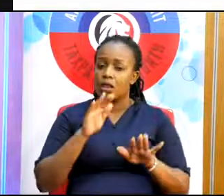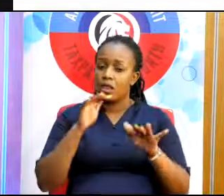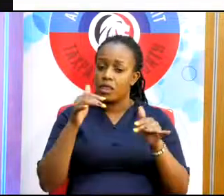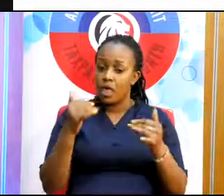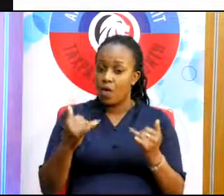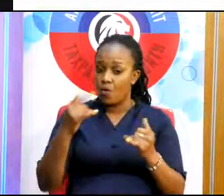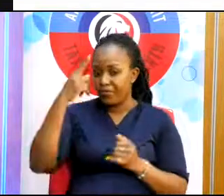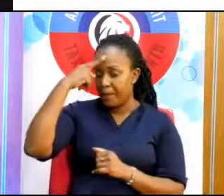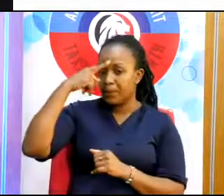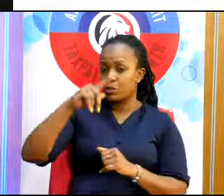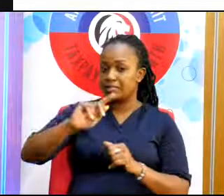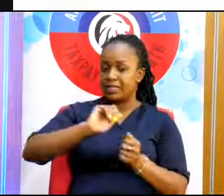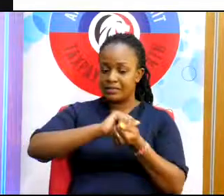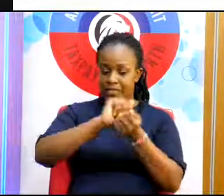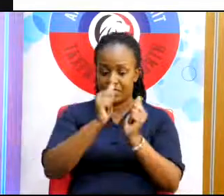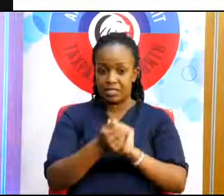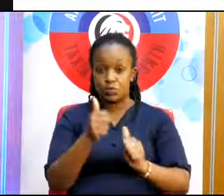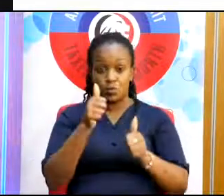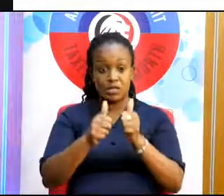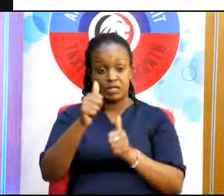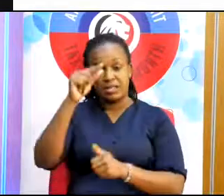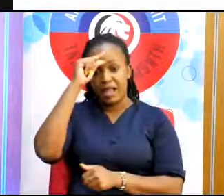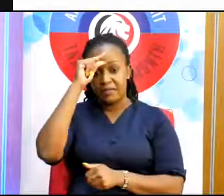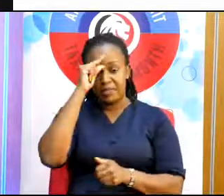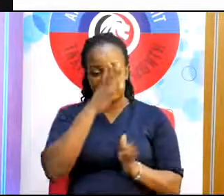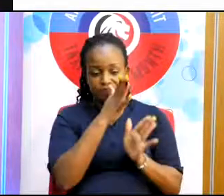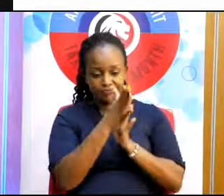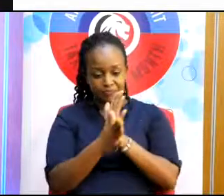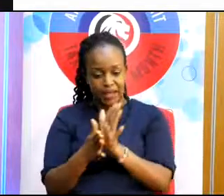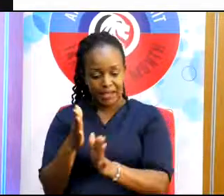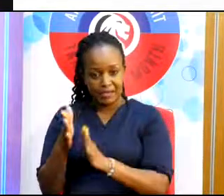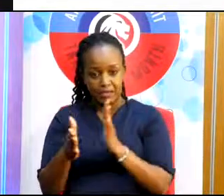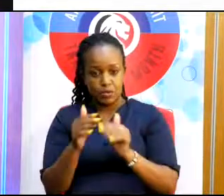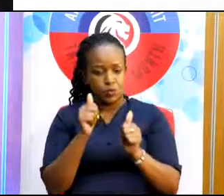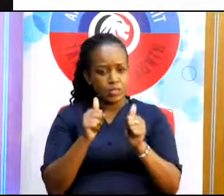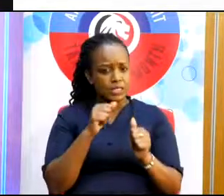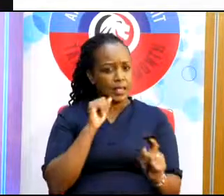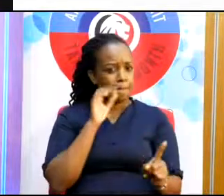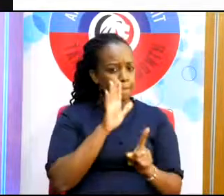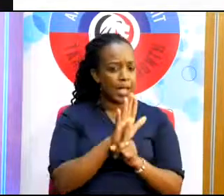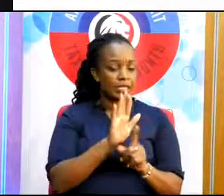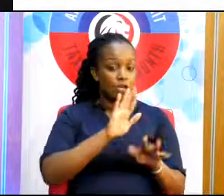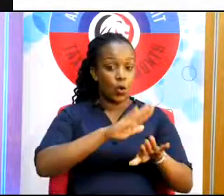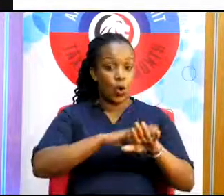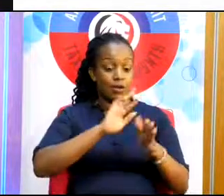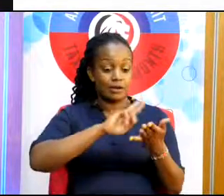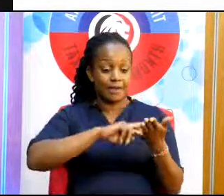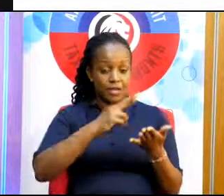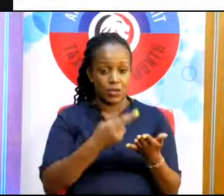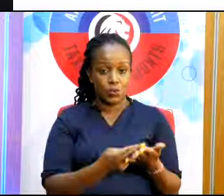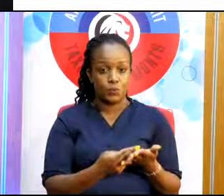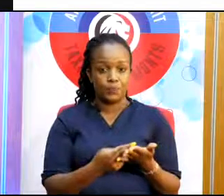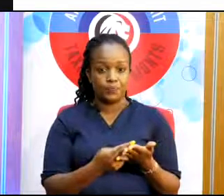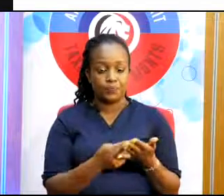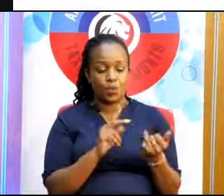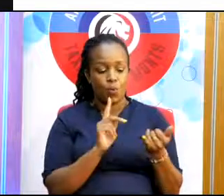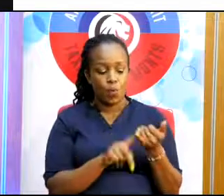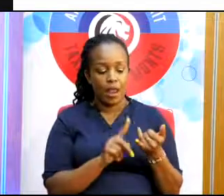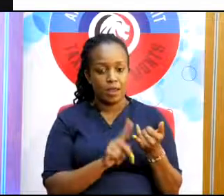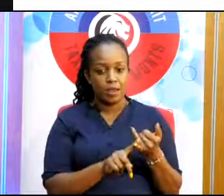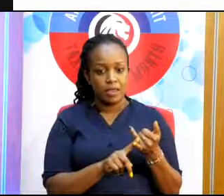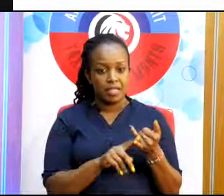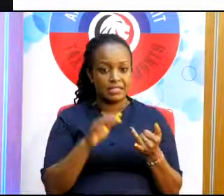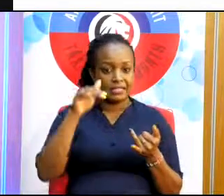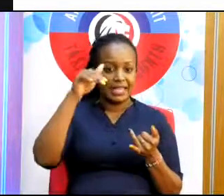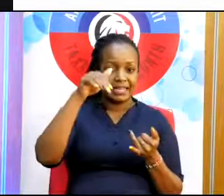that the government put in place that also impacted on our revenue. And one of them is